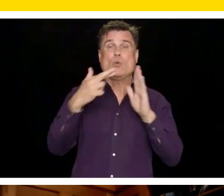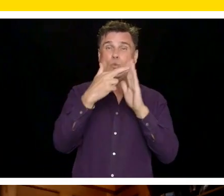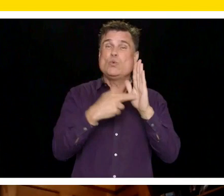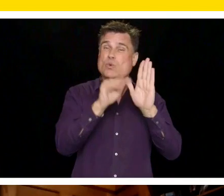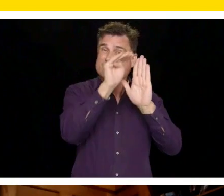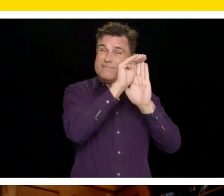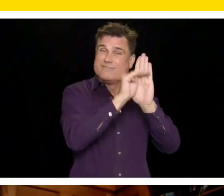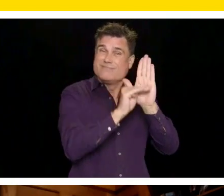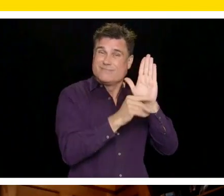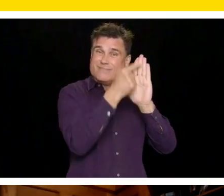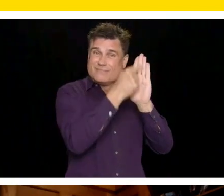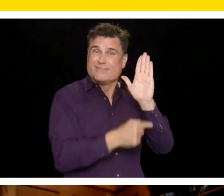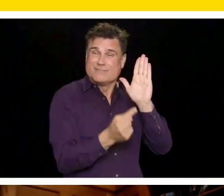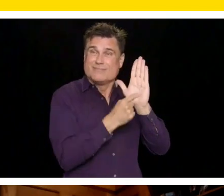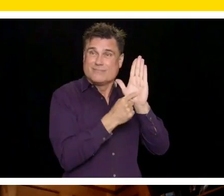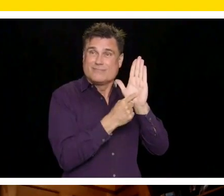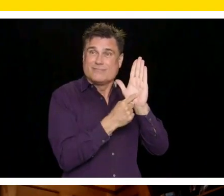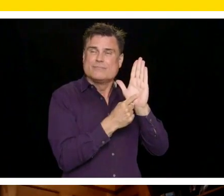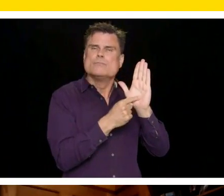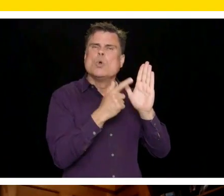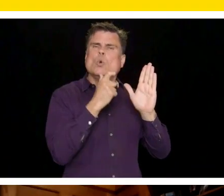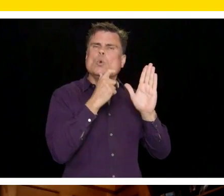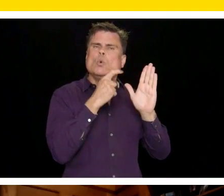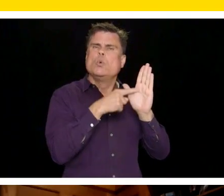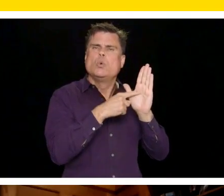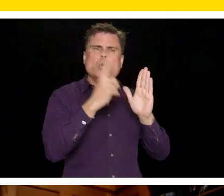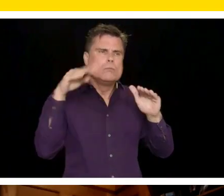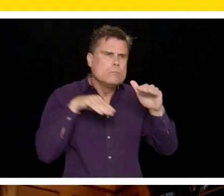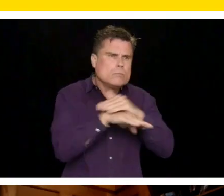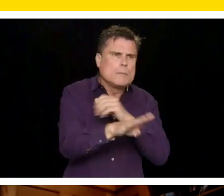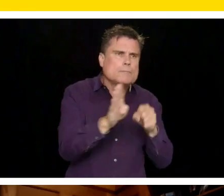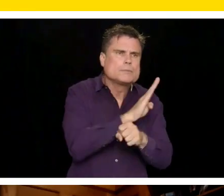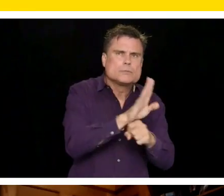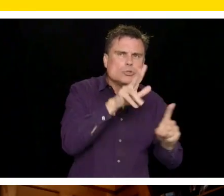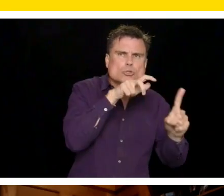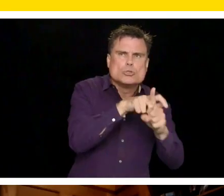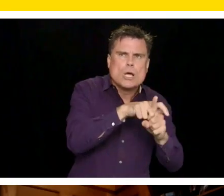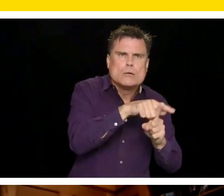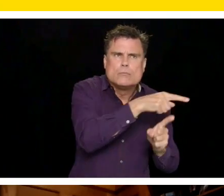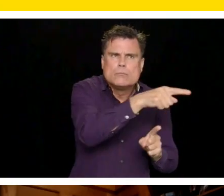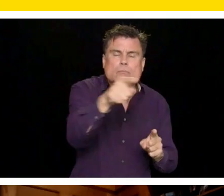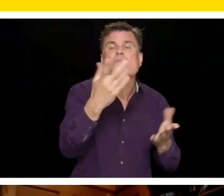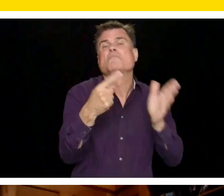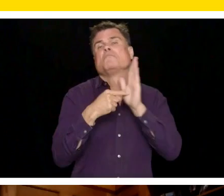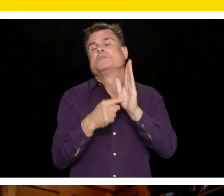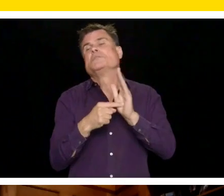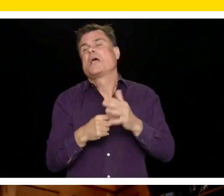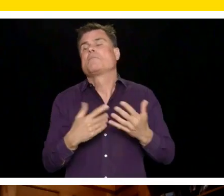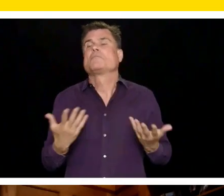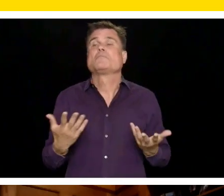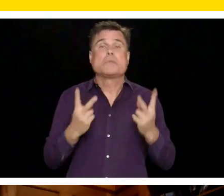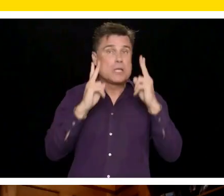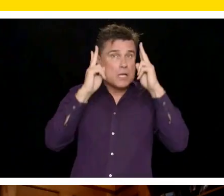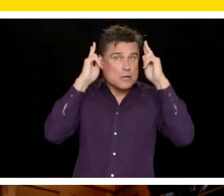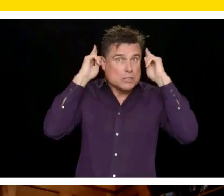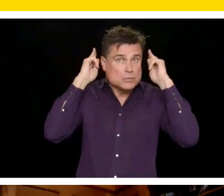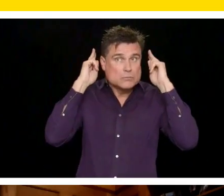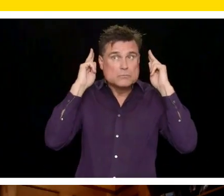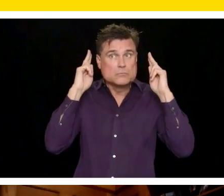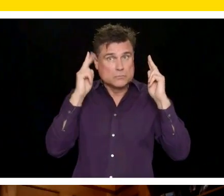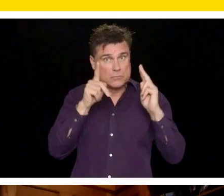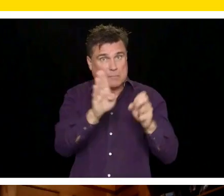salons. That's a great question. Thank you, Emily Sims. We get these types of questions at our COVID support service all the